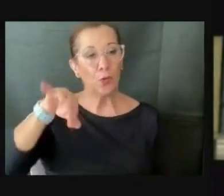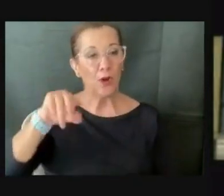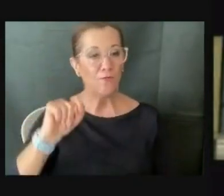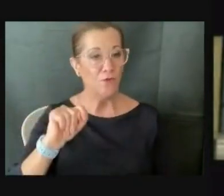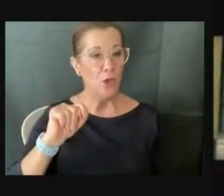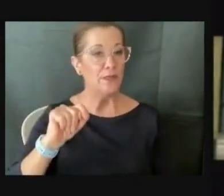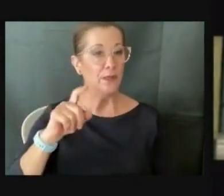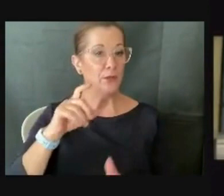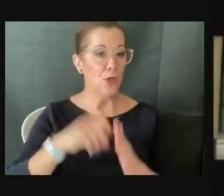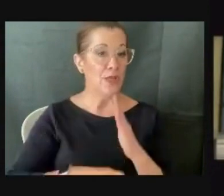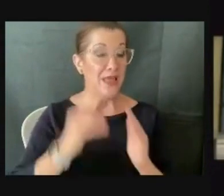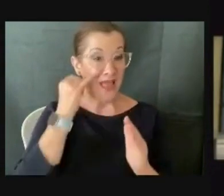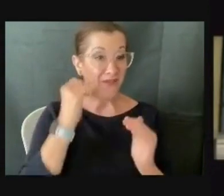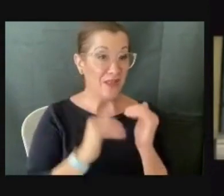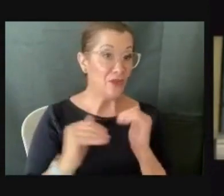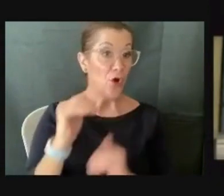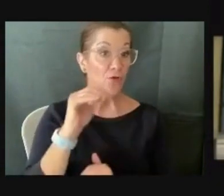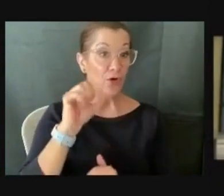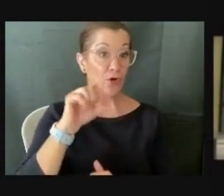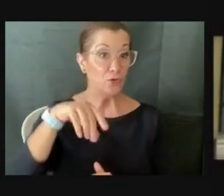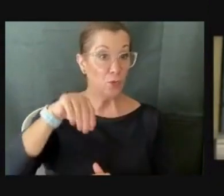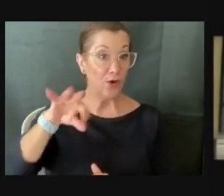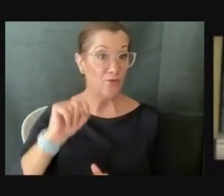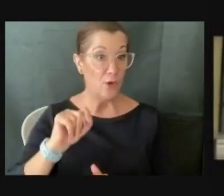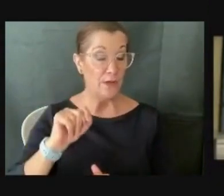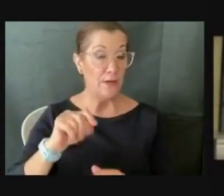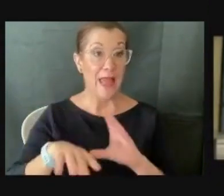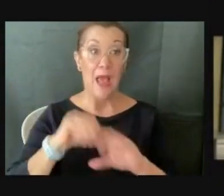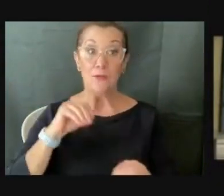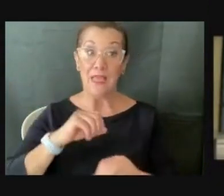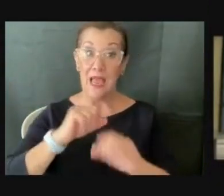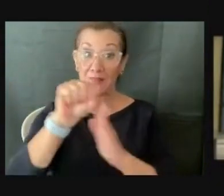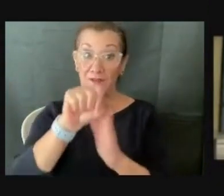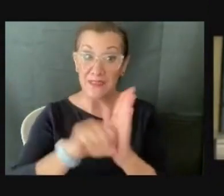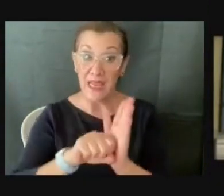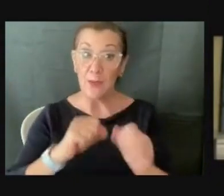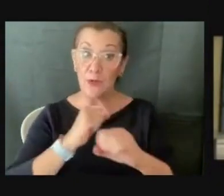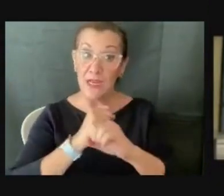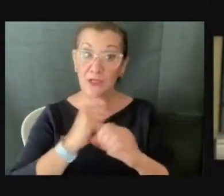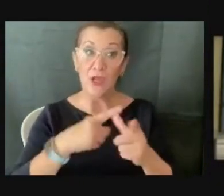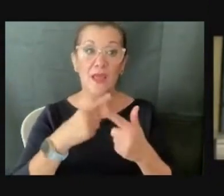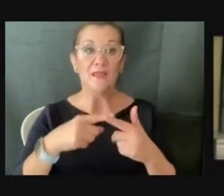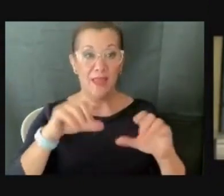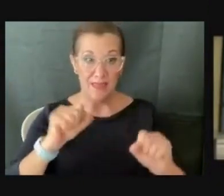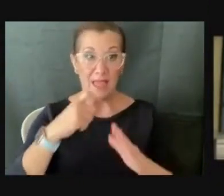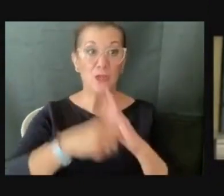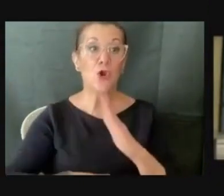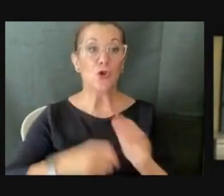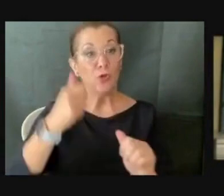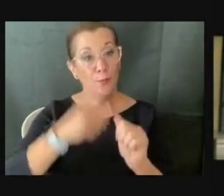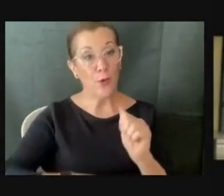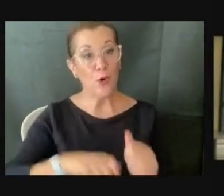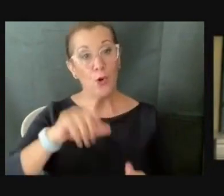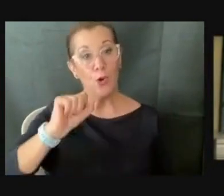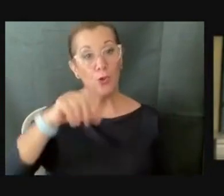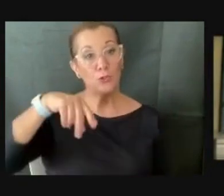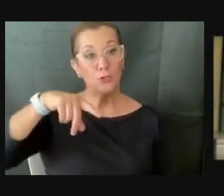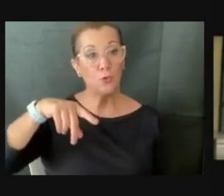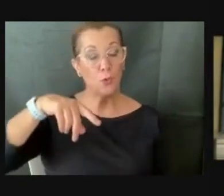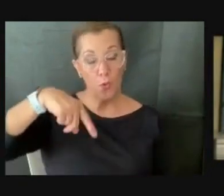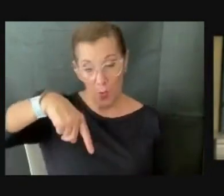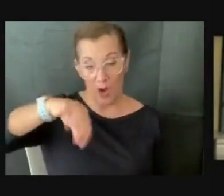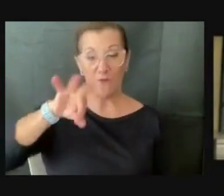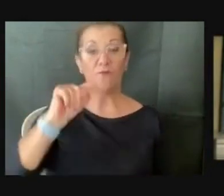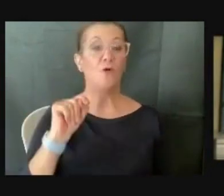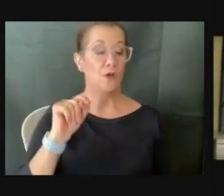over a certain amount of square footage, which is outside of state protections, then they can start charging you per square foot of